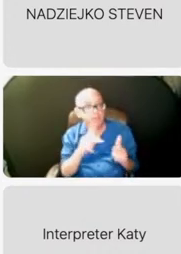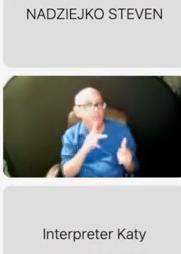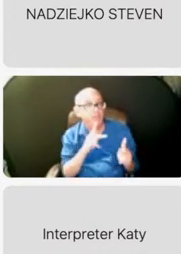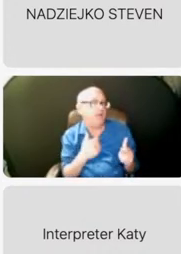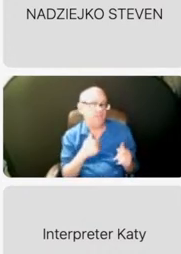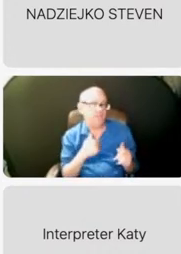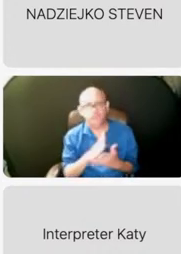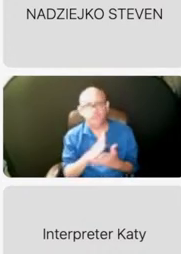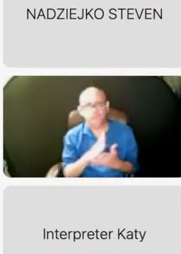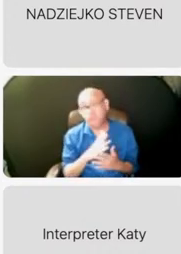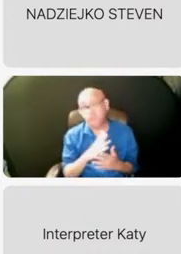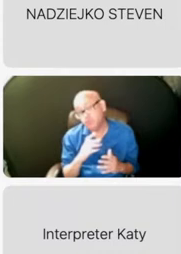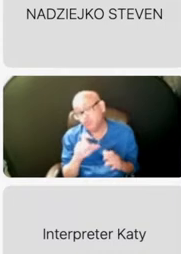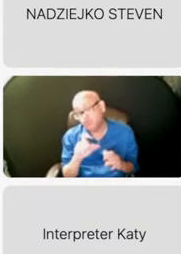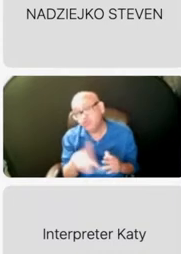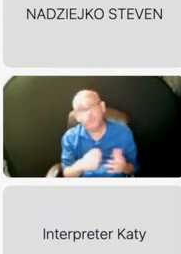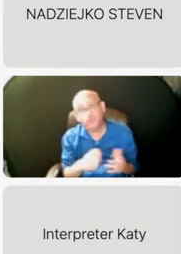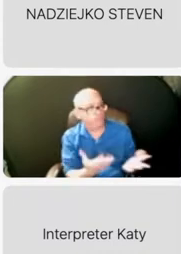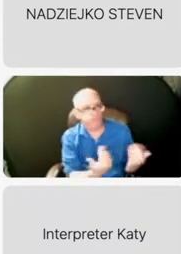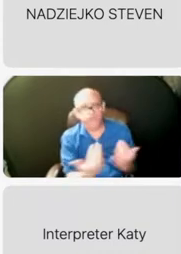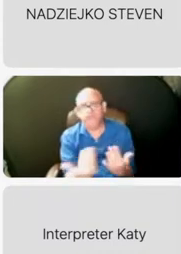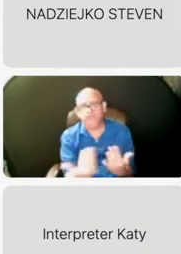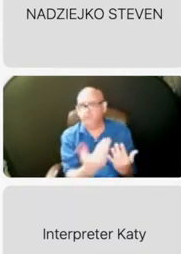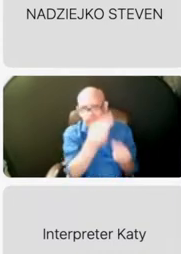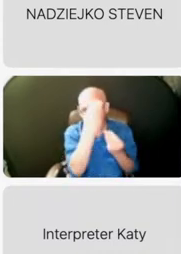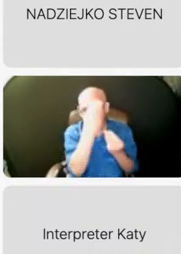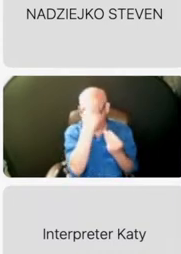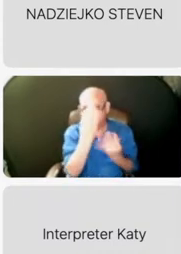know happy to hear from them and and they will